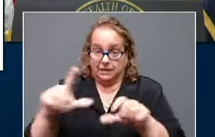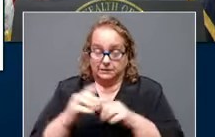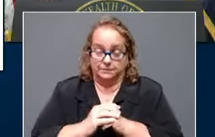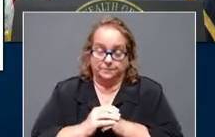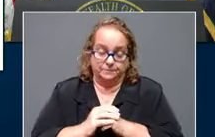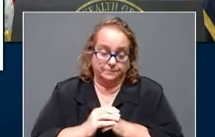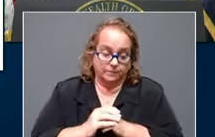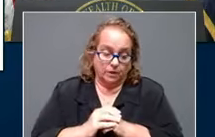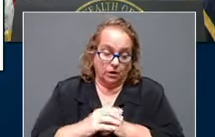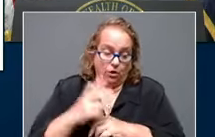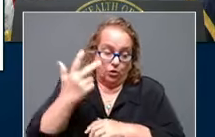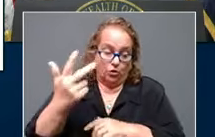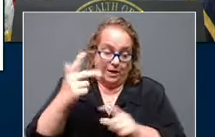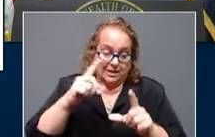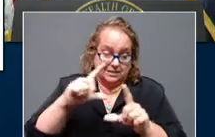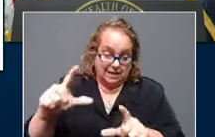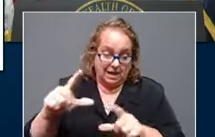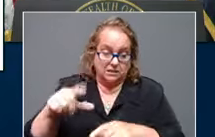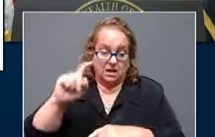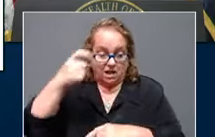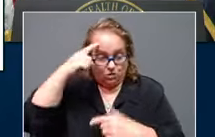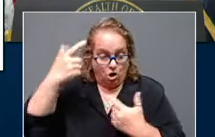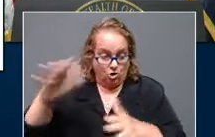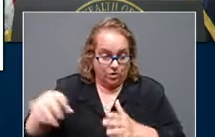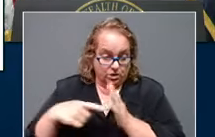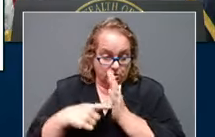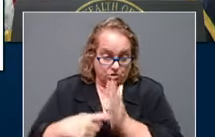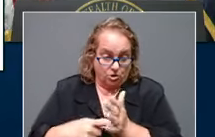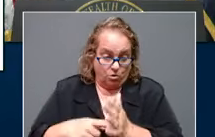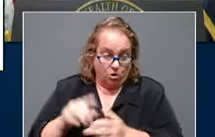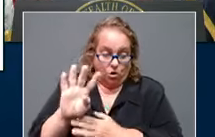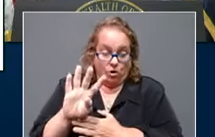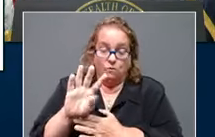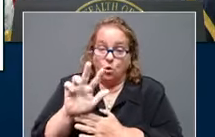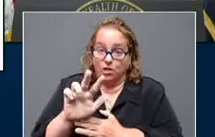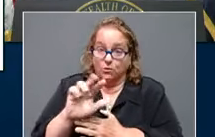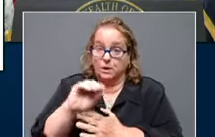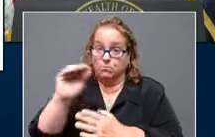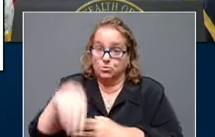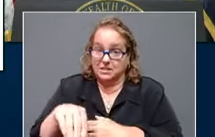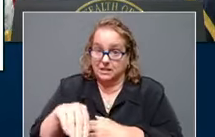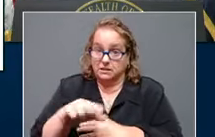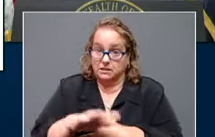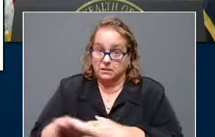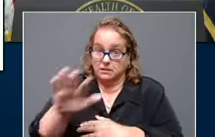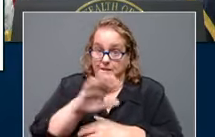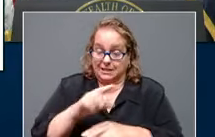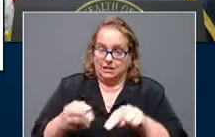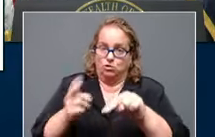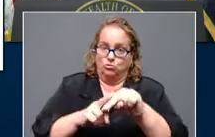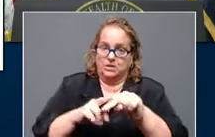43% increase in the number of hospitalized COVID-19 patients in Kentucky in 1 week. Next slide, James.